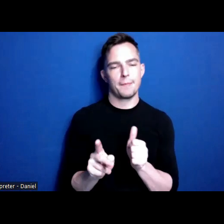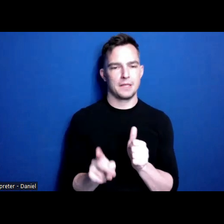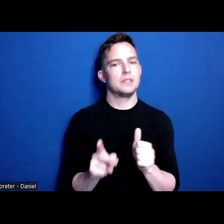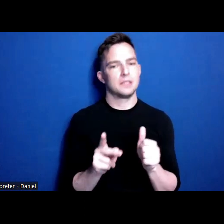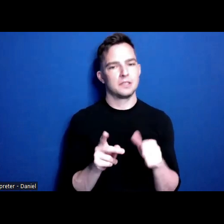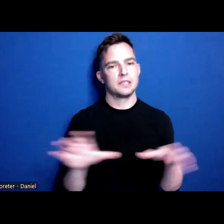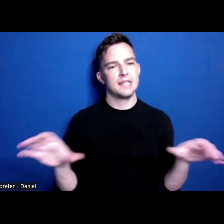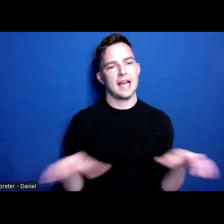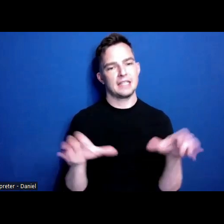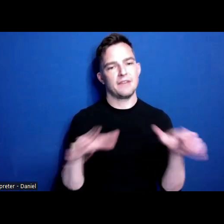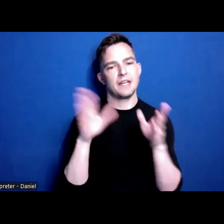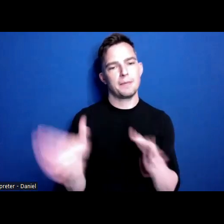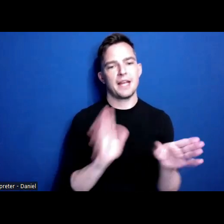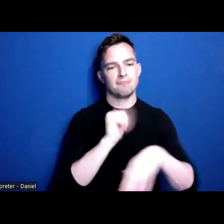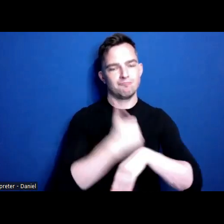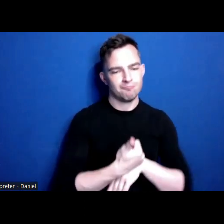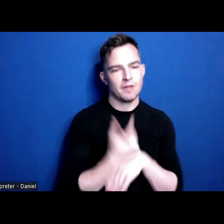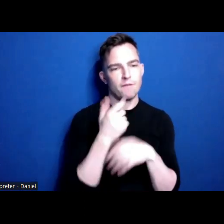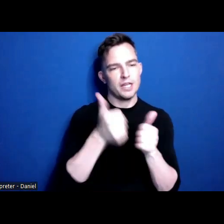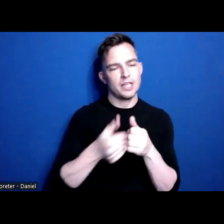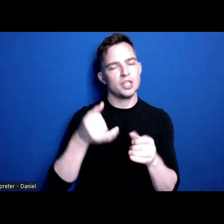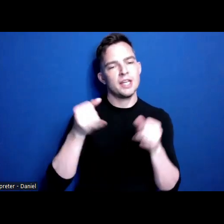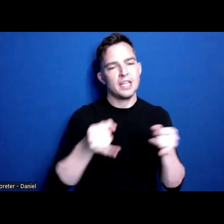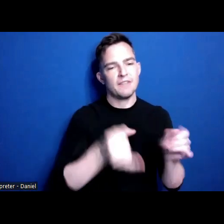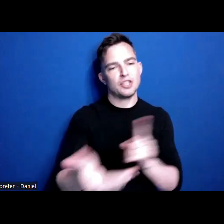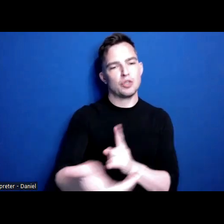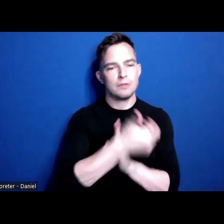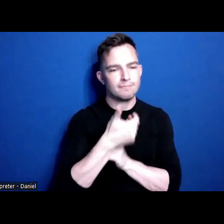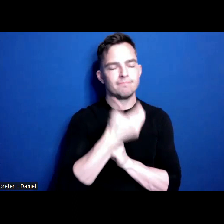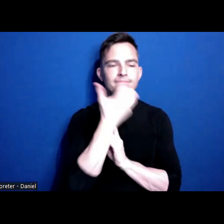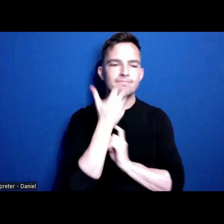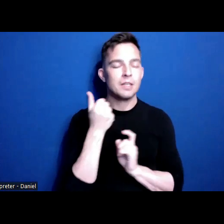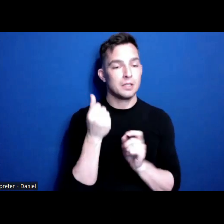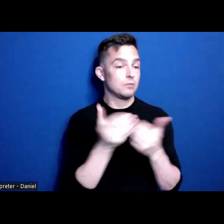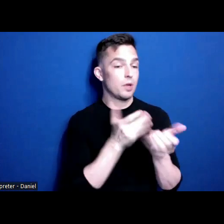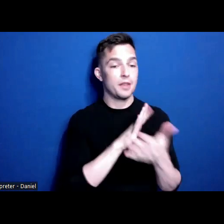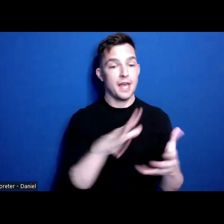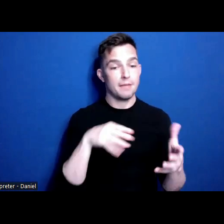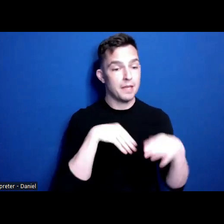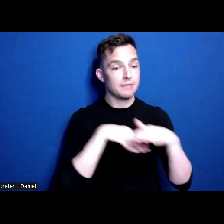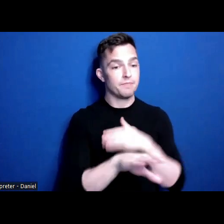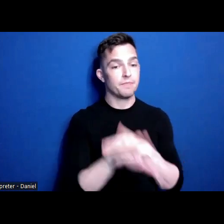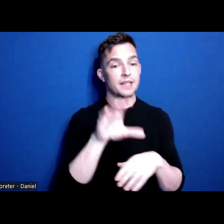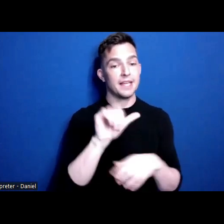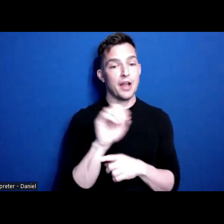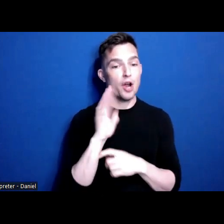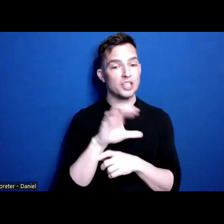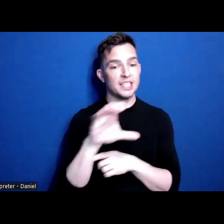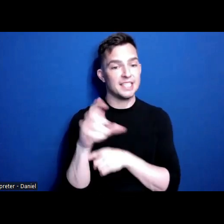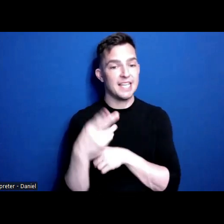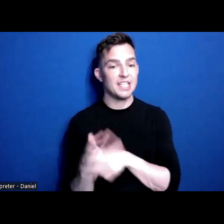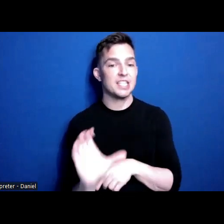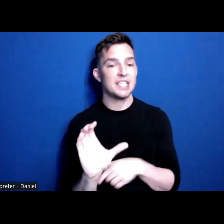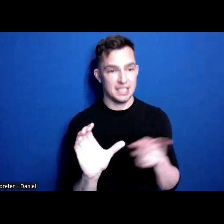activated plan in place for the individual, whether or not they are engaged or admitted into the care of our